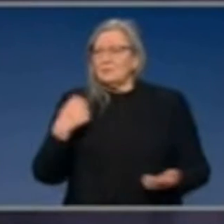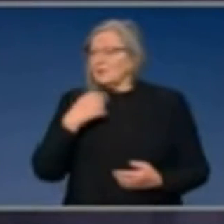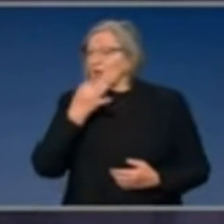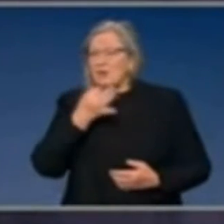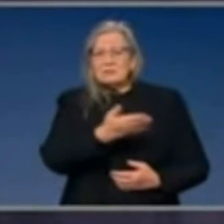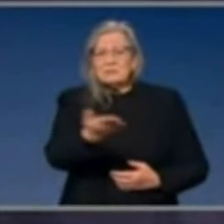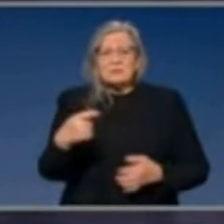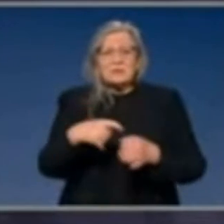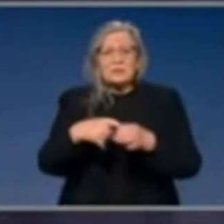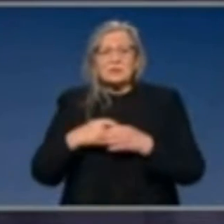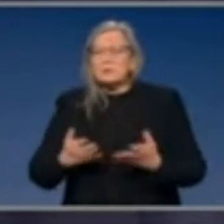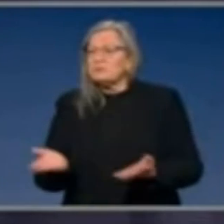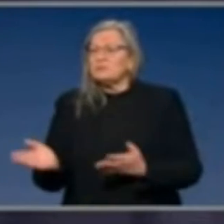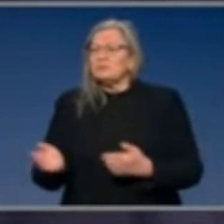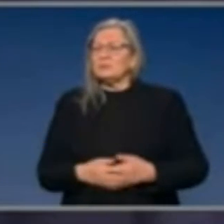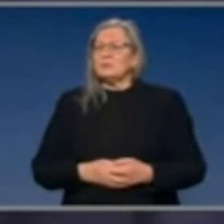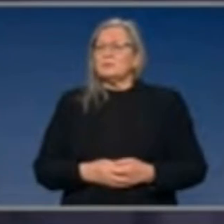work across the room.